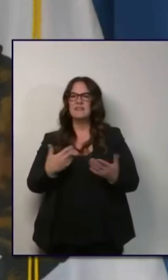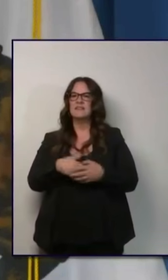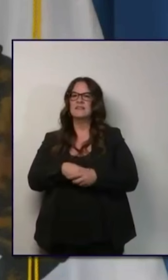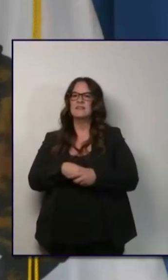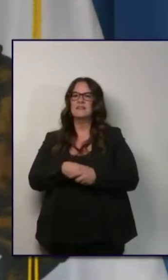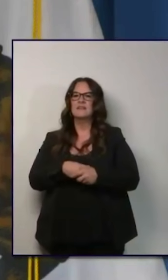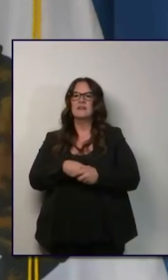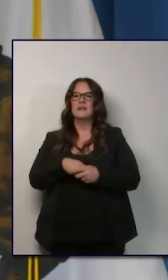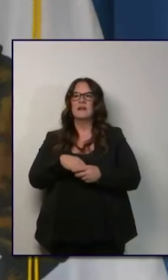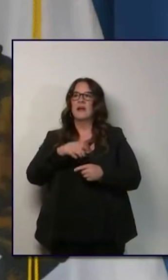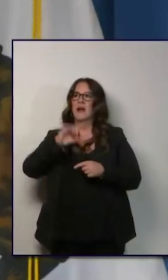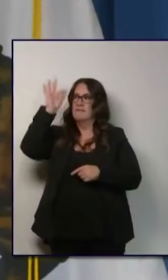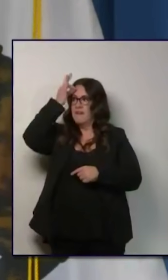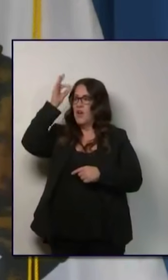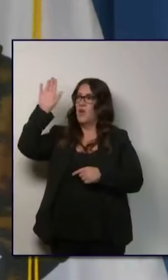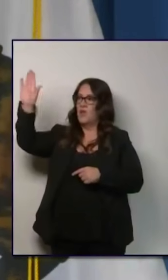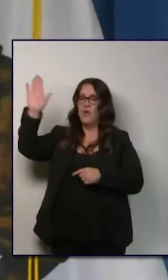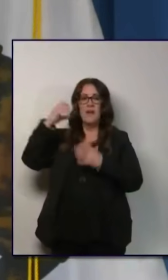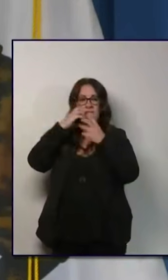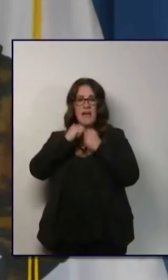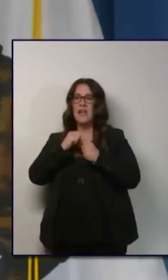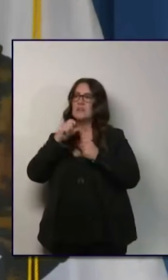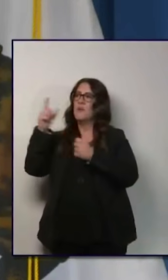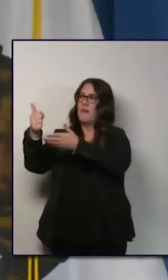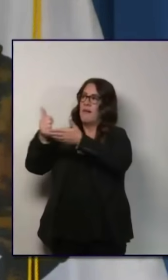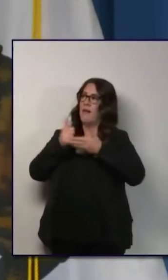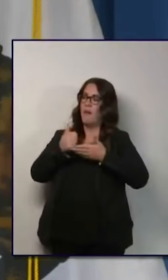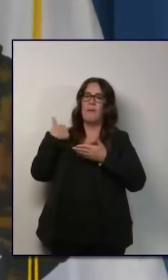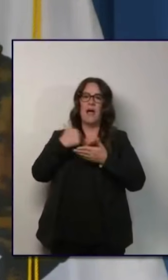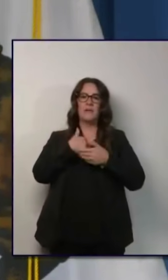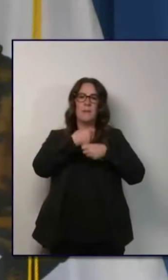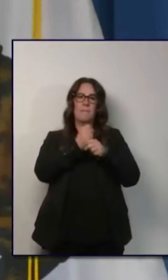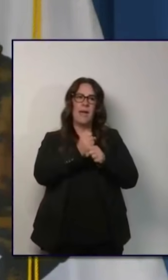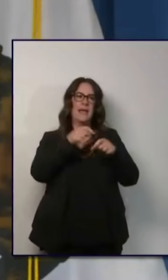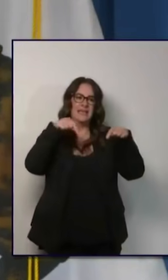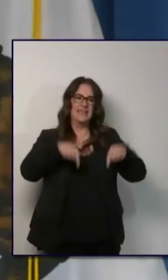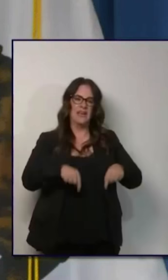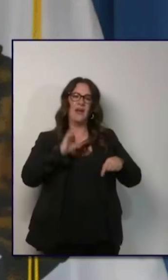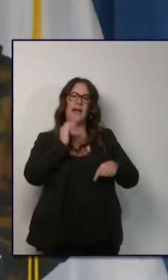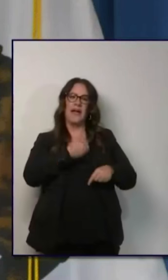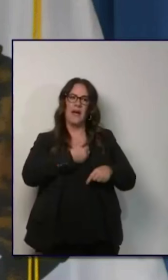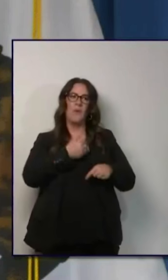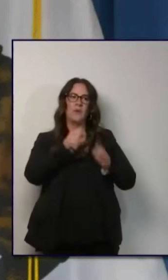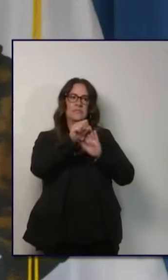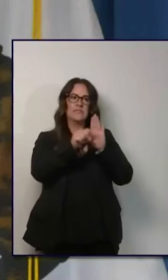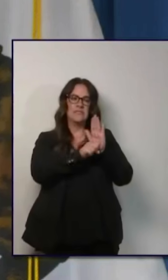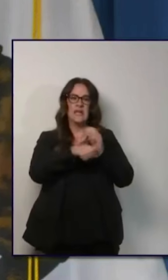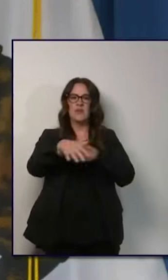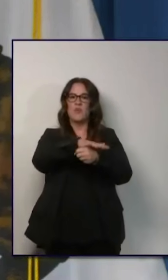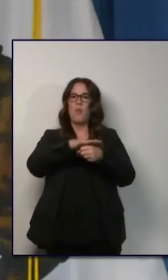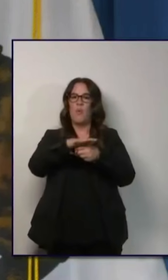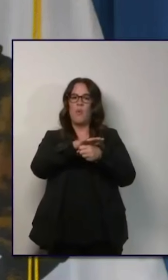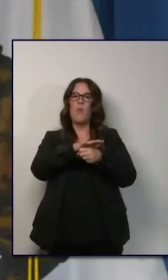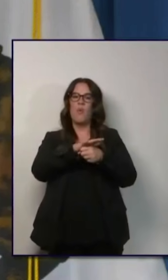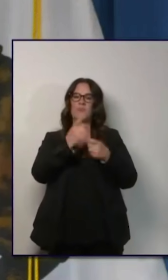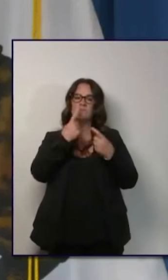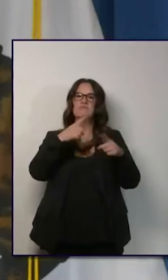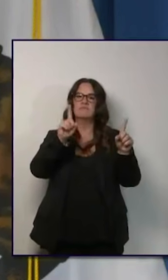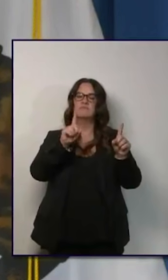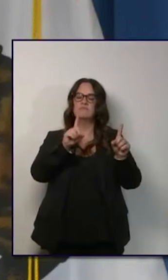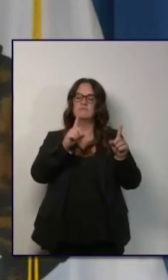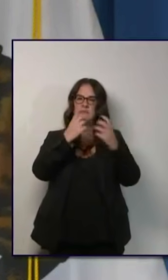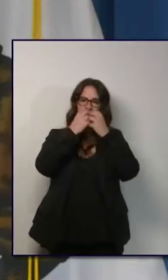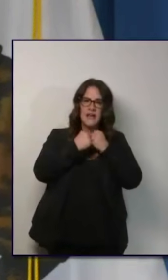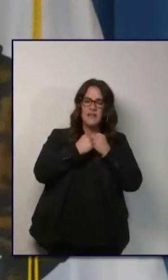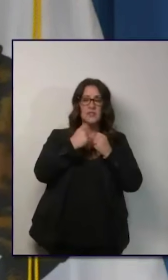federal level will help us make real and visible the values here at a state and local level. You want to